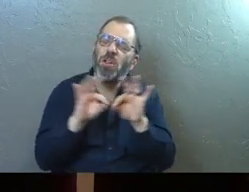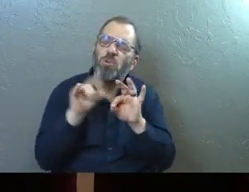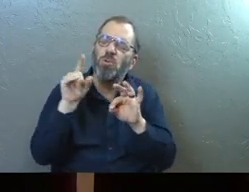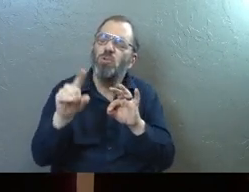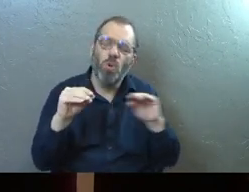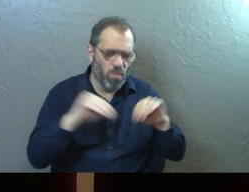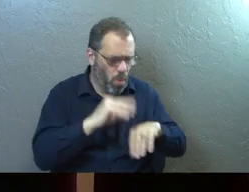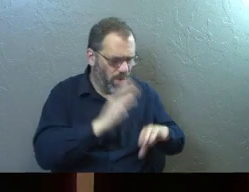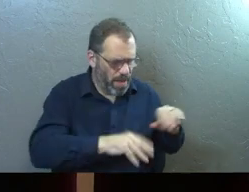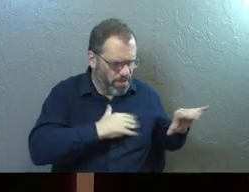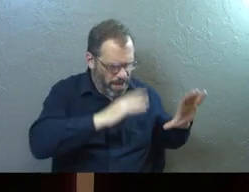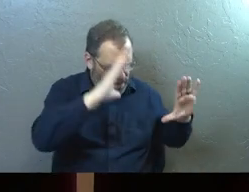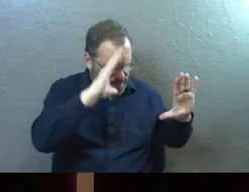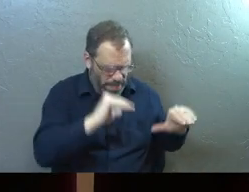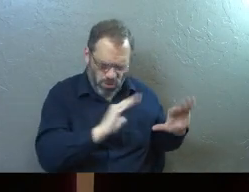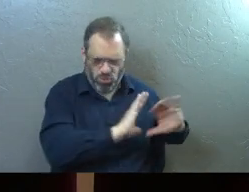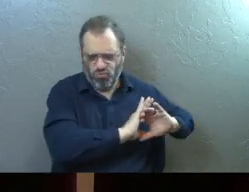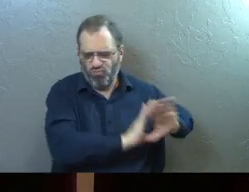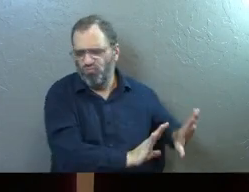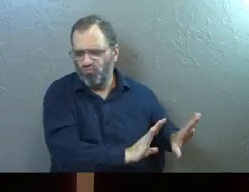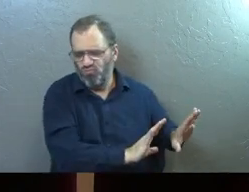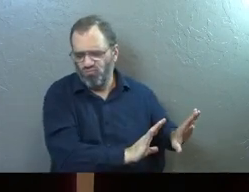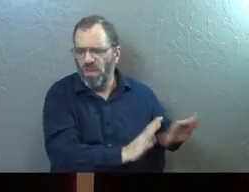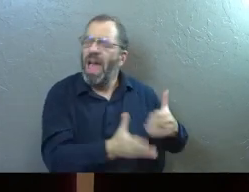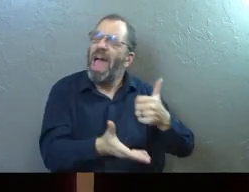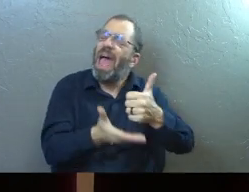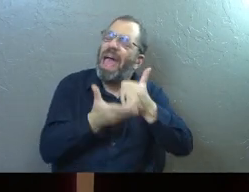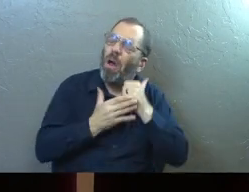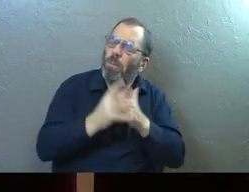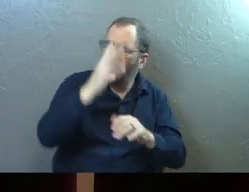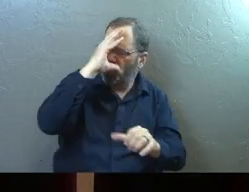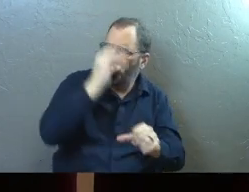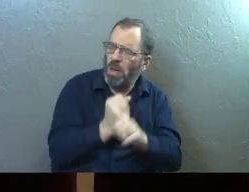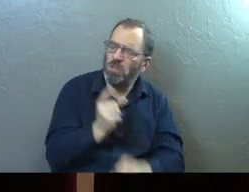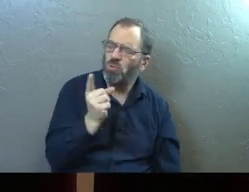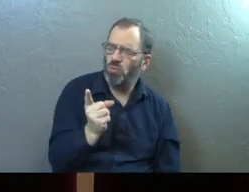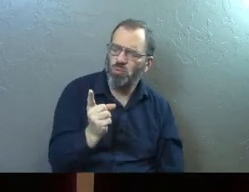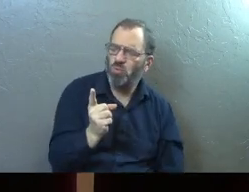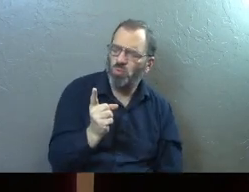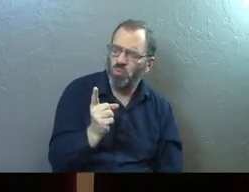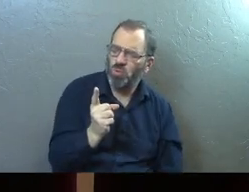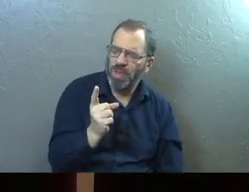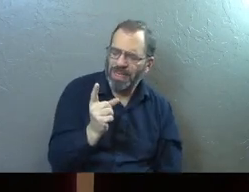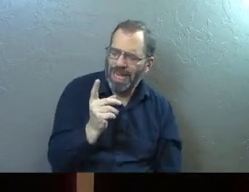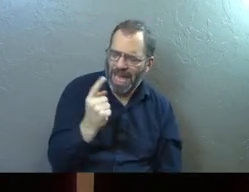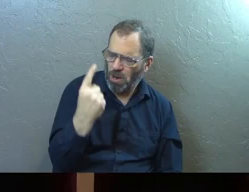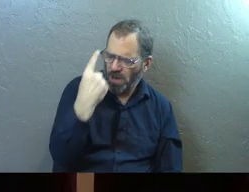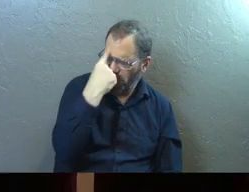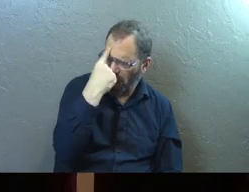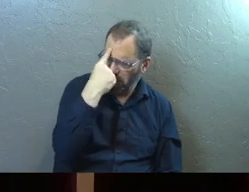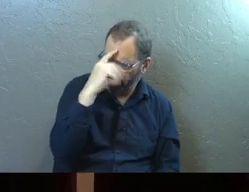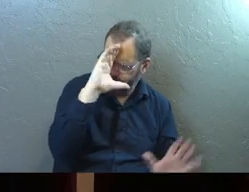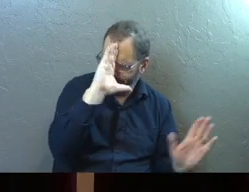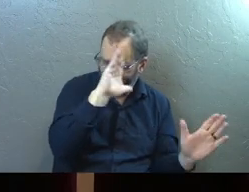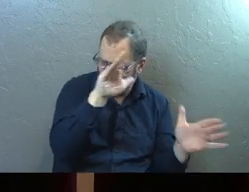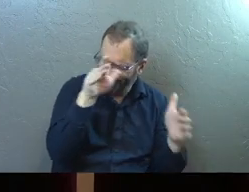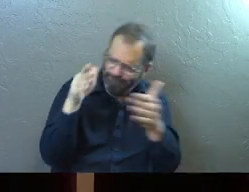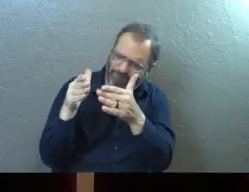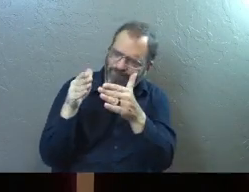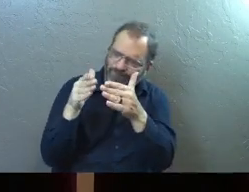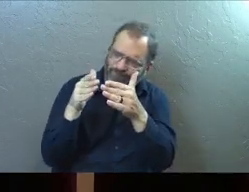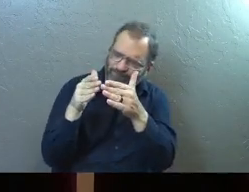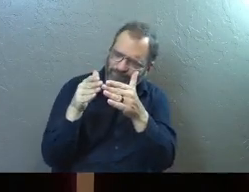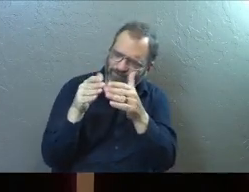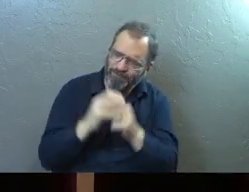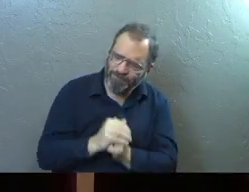over our expectations. Help us to trust you, Jesus, and keep our thoughts fixed on you.